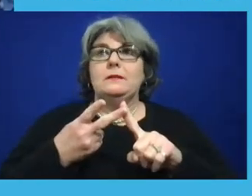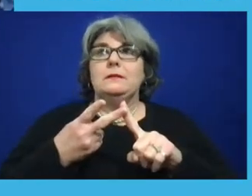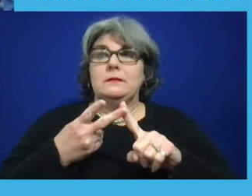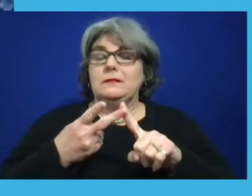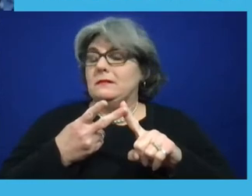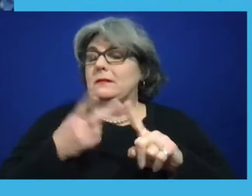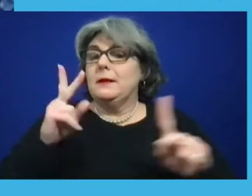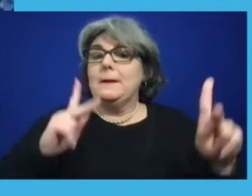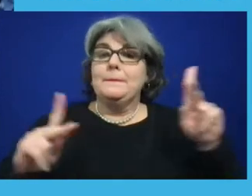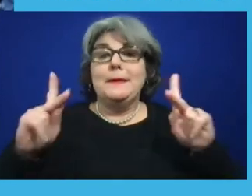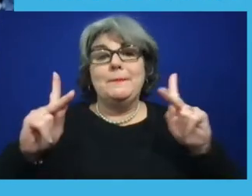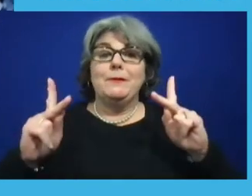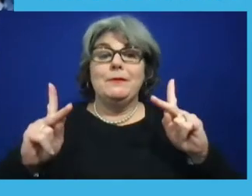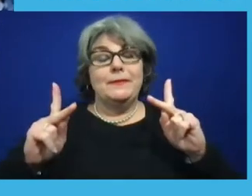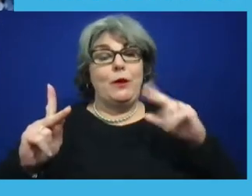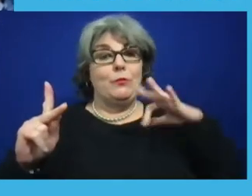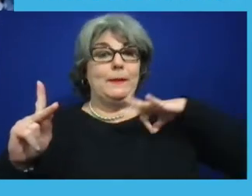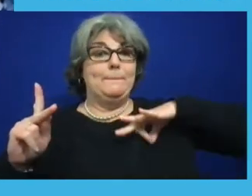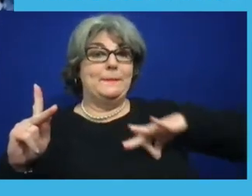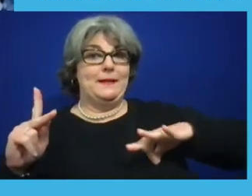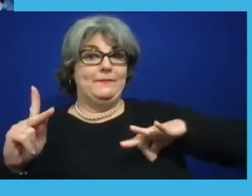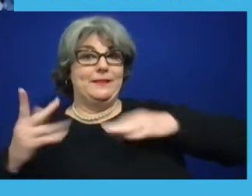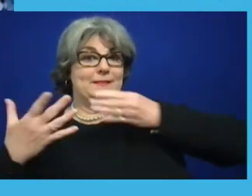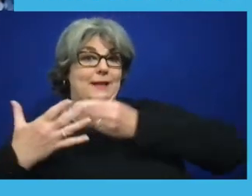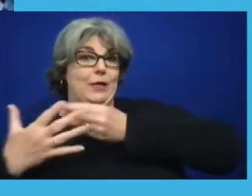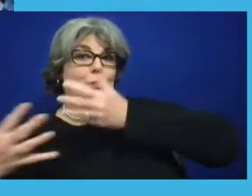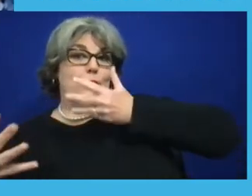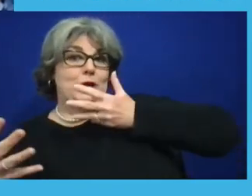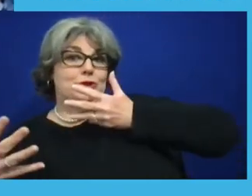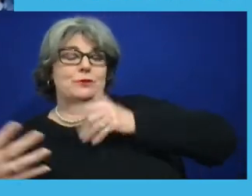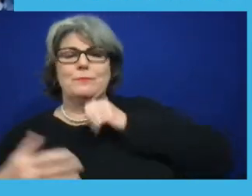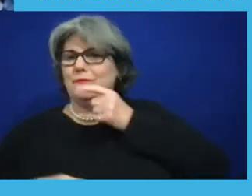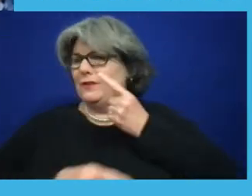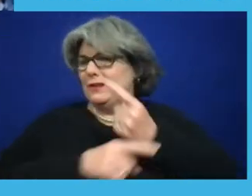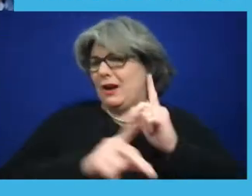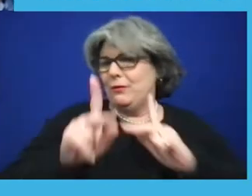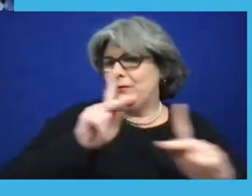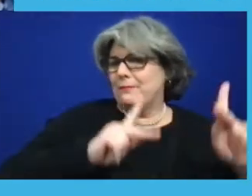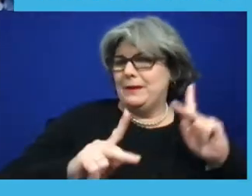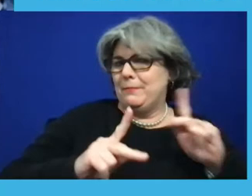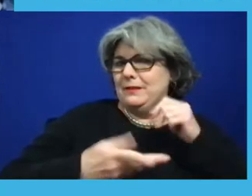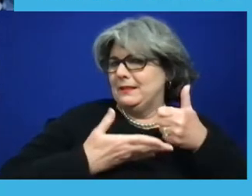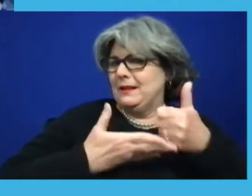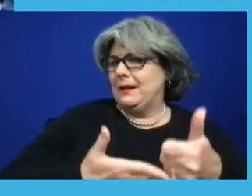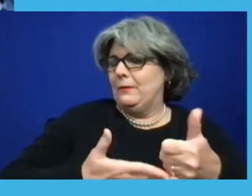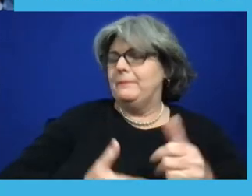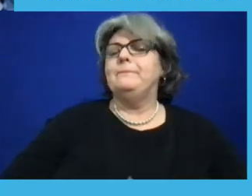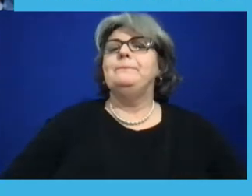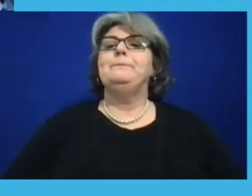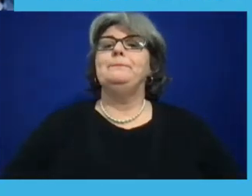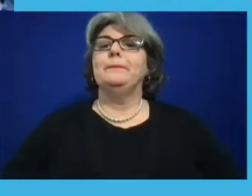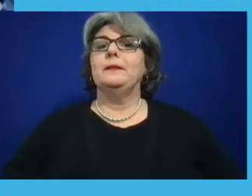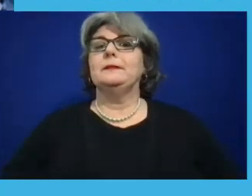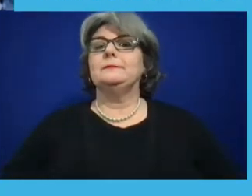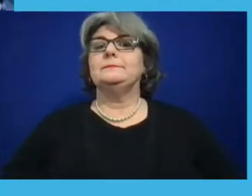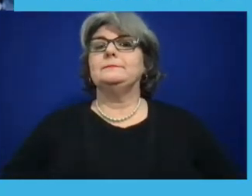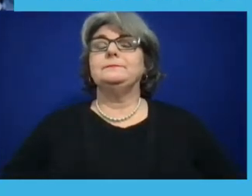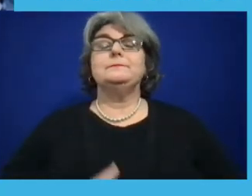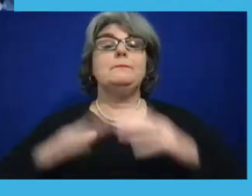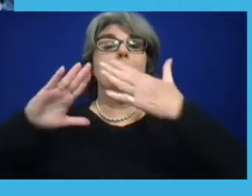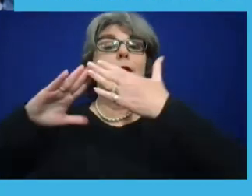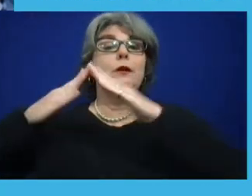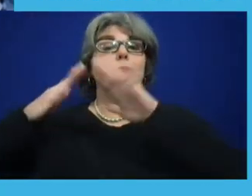An economy that too often works for those at the very top, but not for ordinary